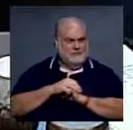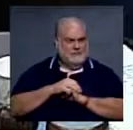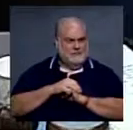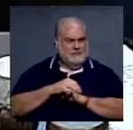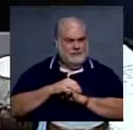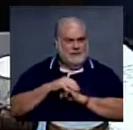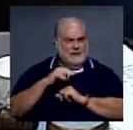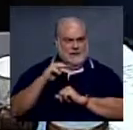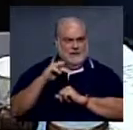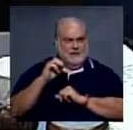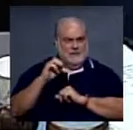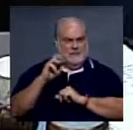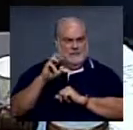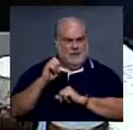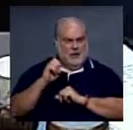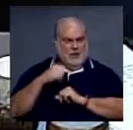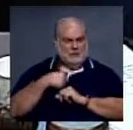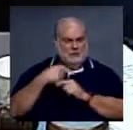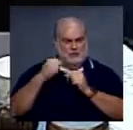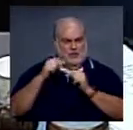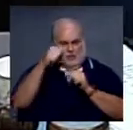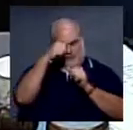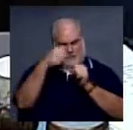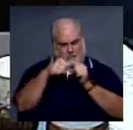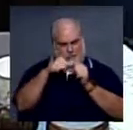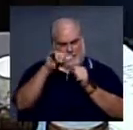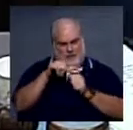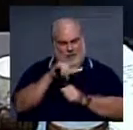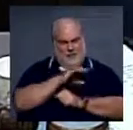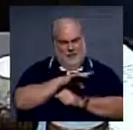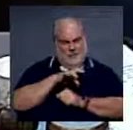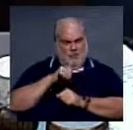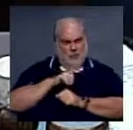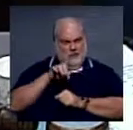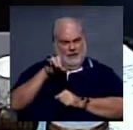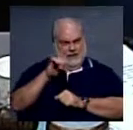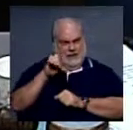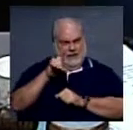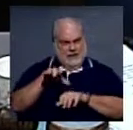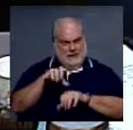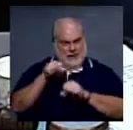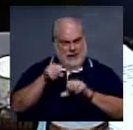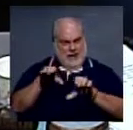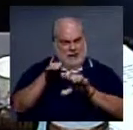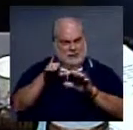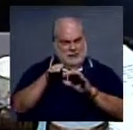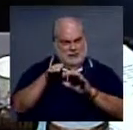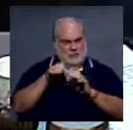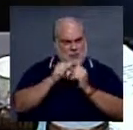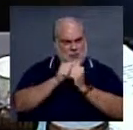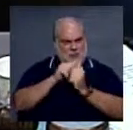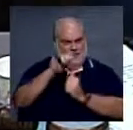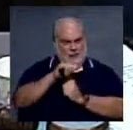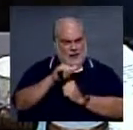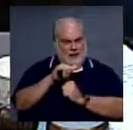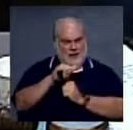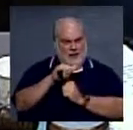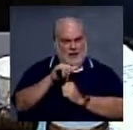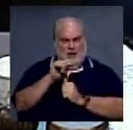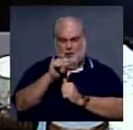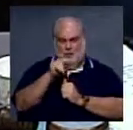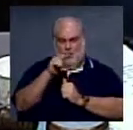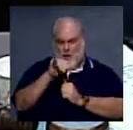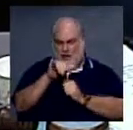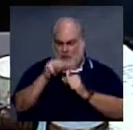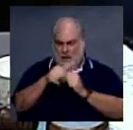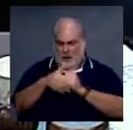Mr. Moore, I was trying to recall this. I think that the board did take action on this matter, and if you would, or if Mr. Buzinski would remind us